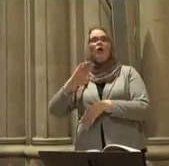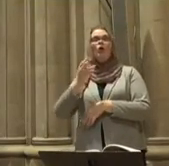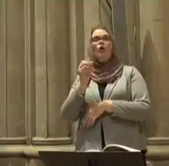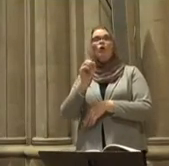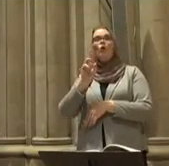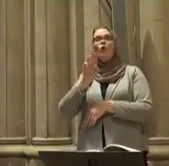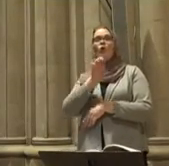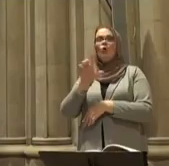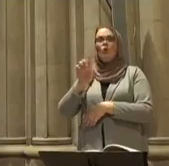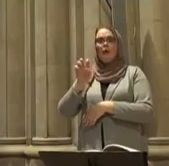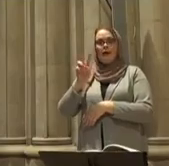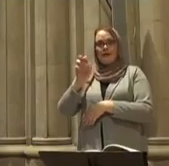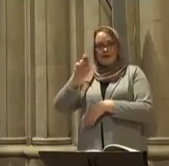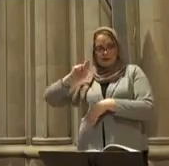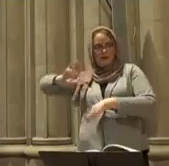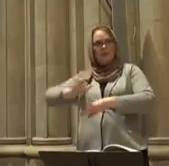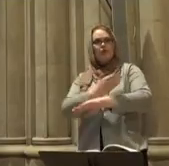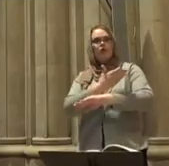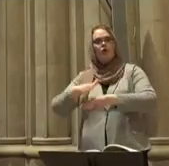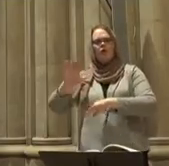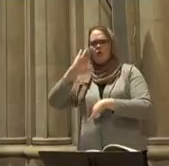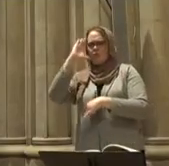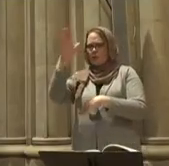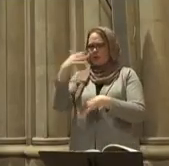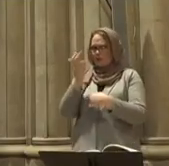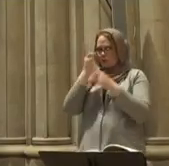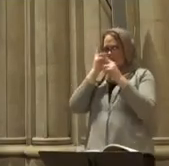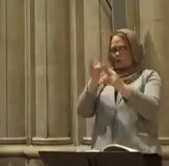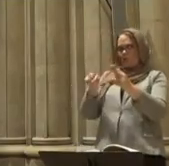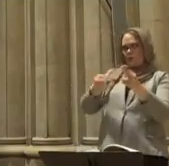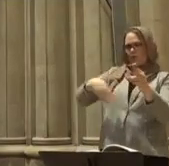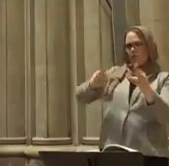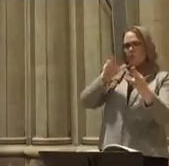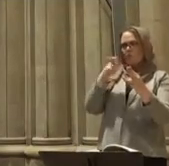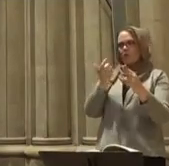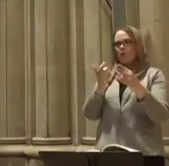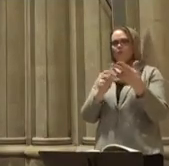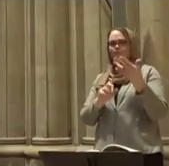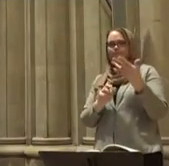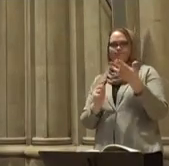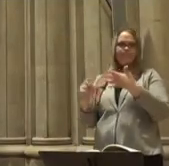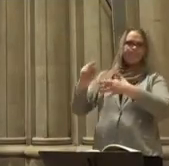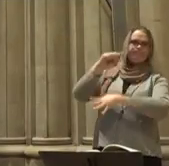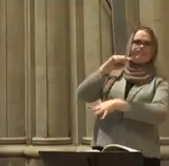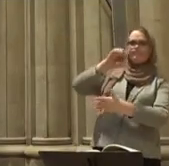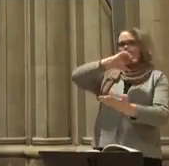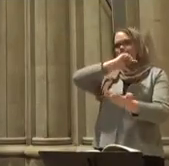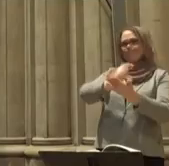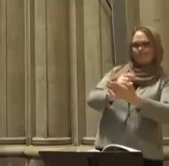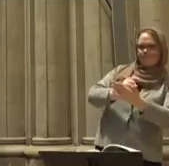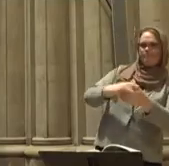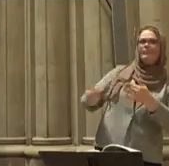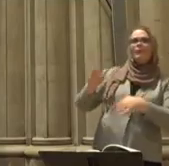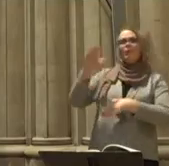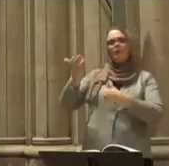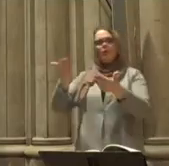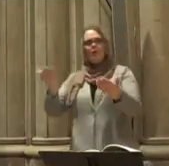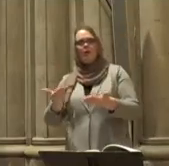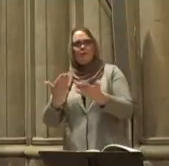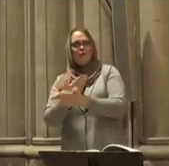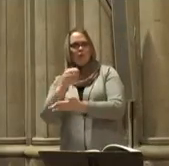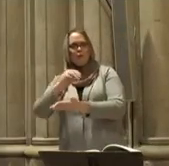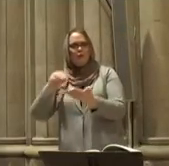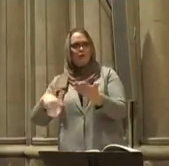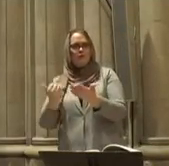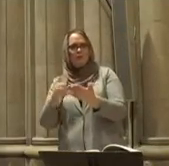will honor those who are moving on from the program and welcome a new class of acolytes. So would you join